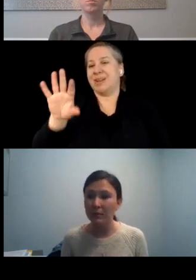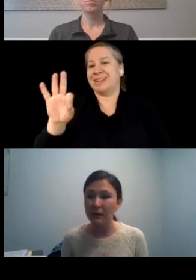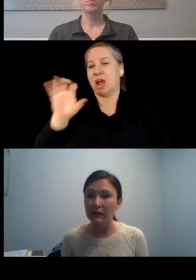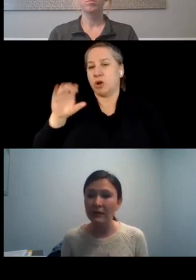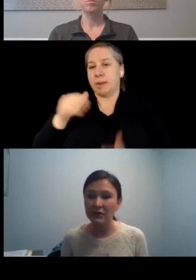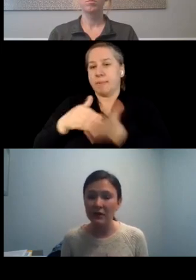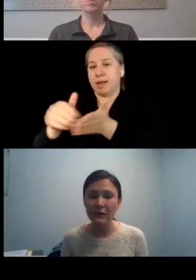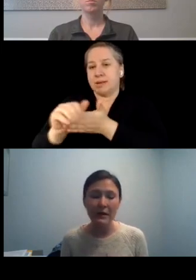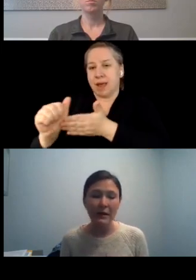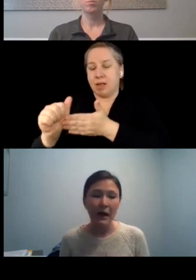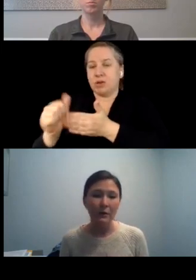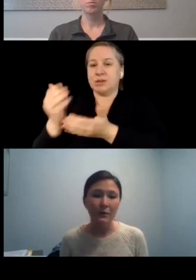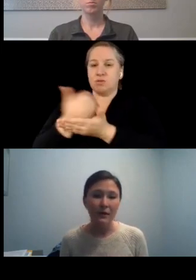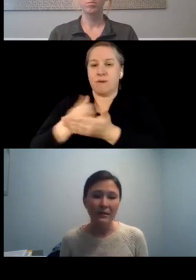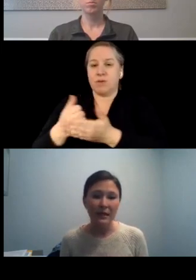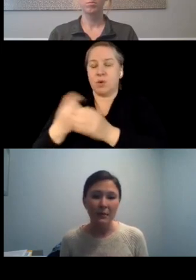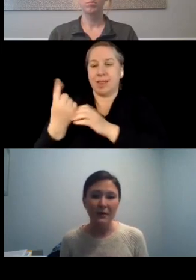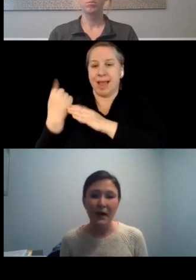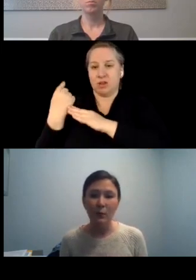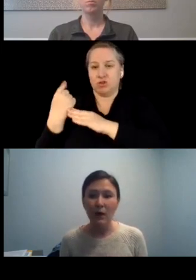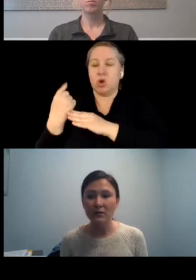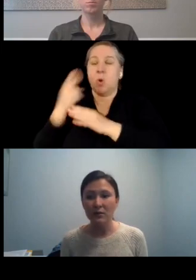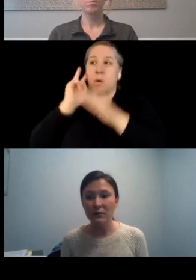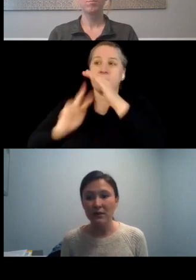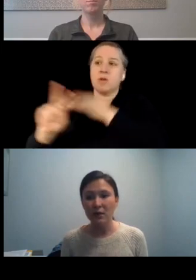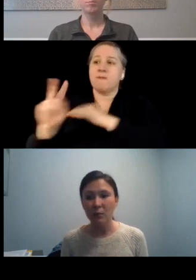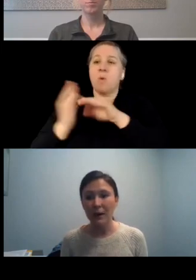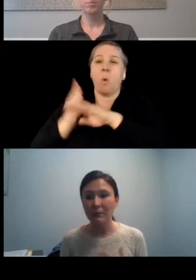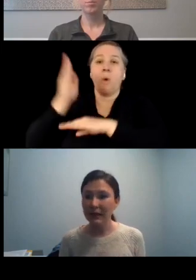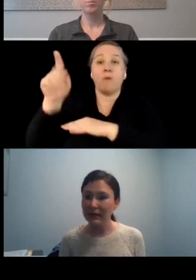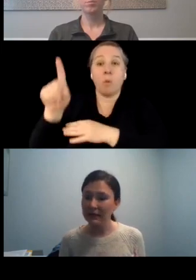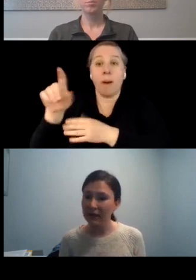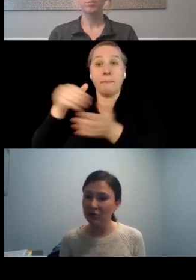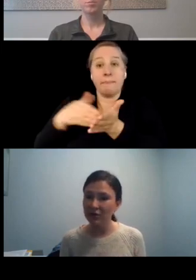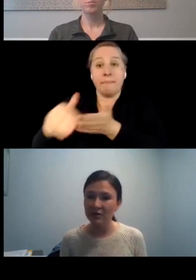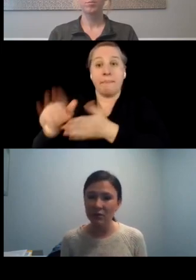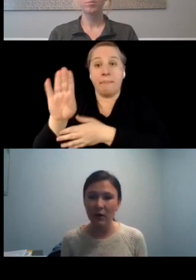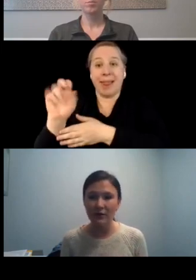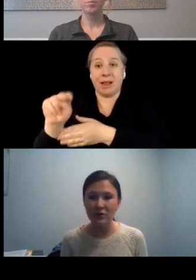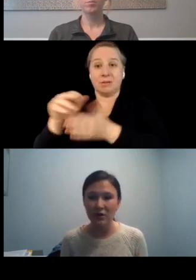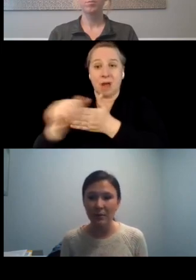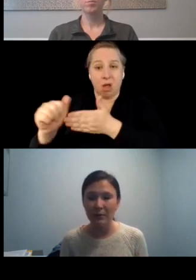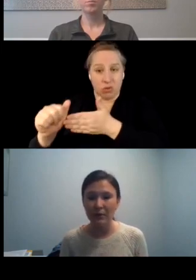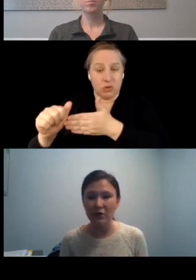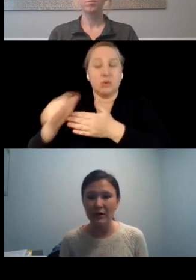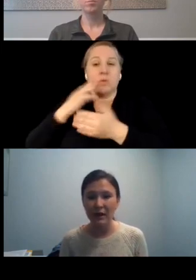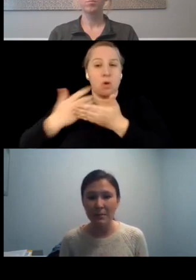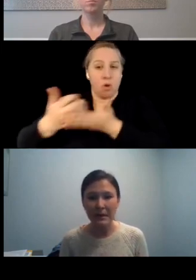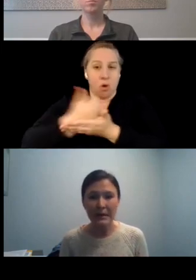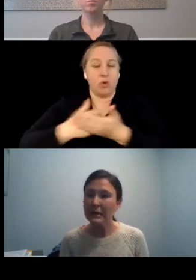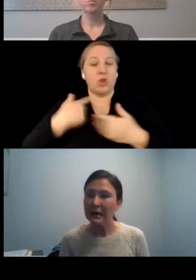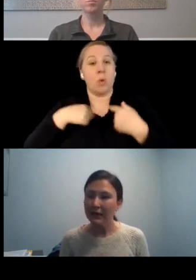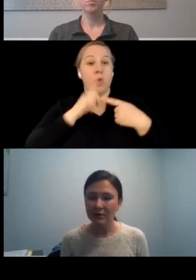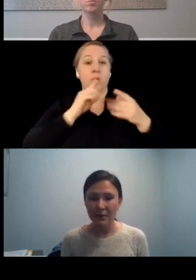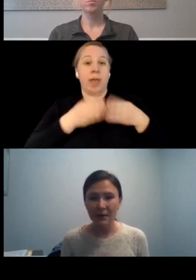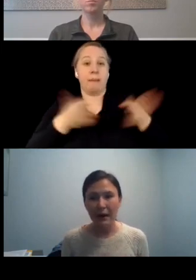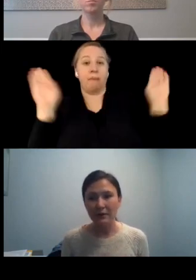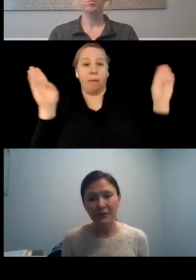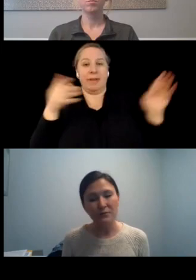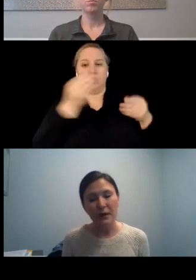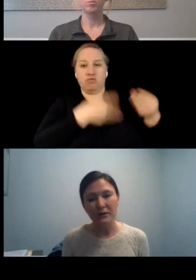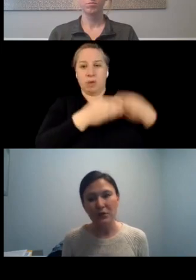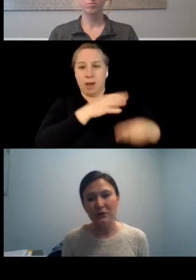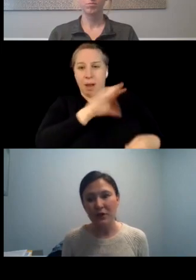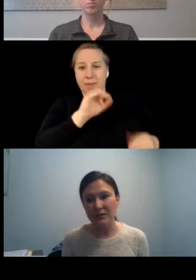do over $1 billion this year. Really excited about that. We also did go public last year, so we are officially a publicly traded company. That was a